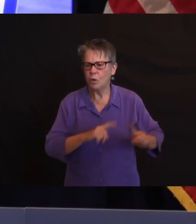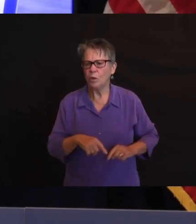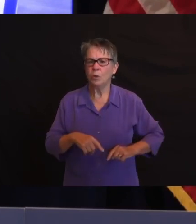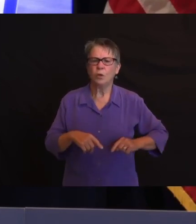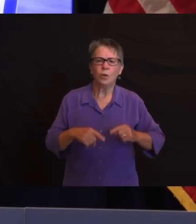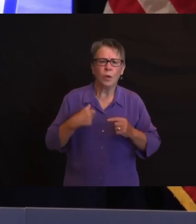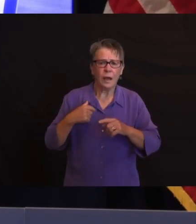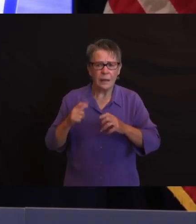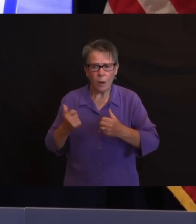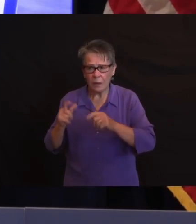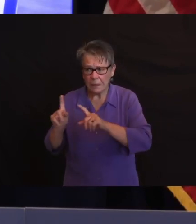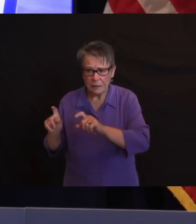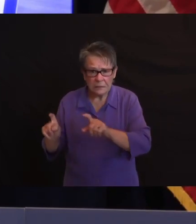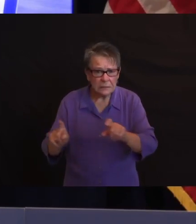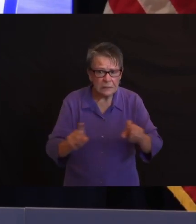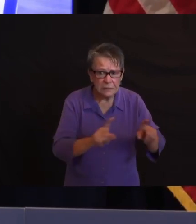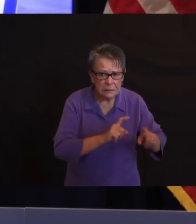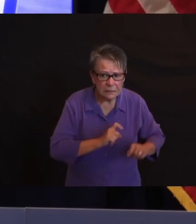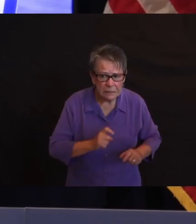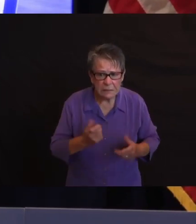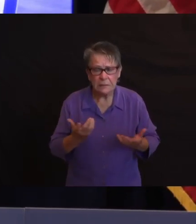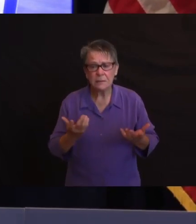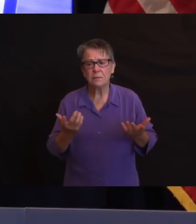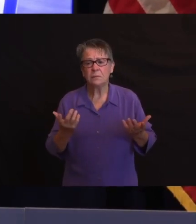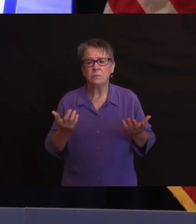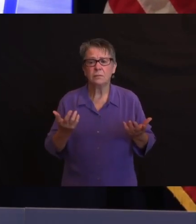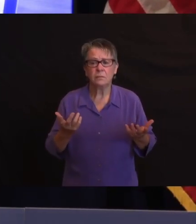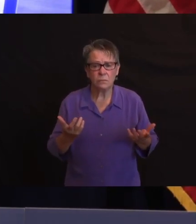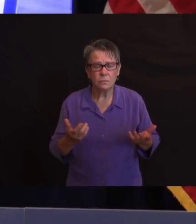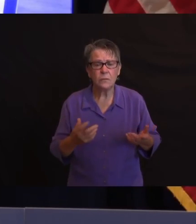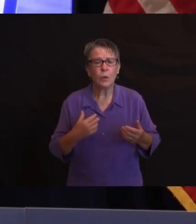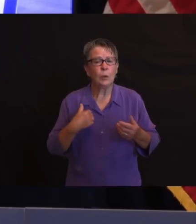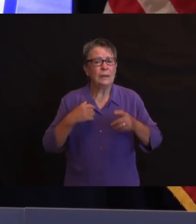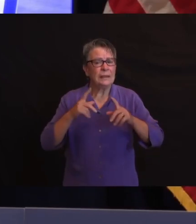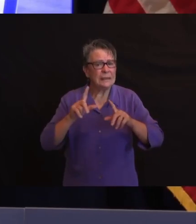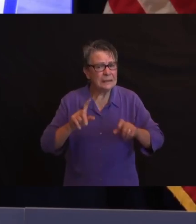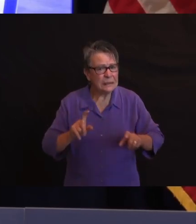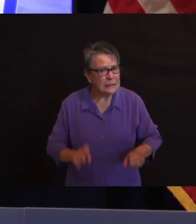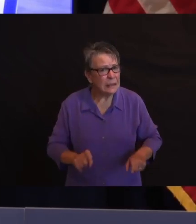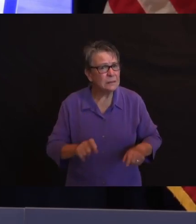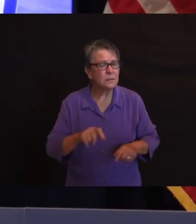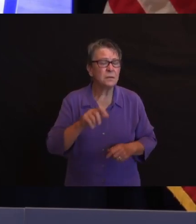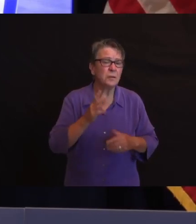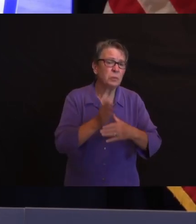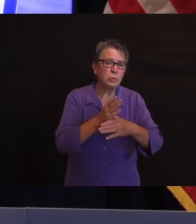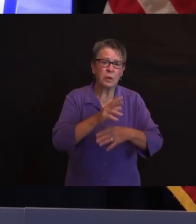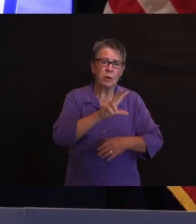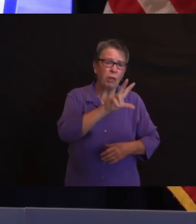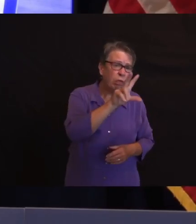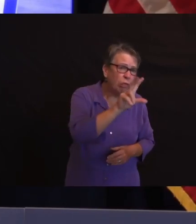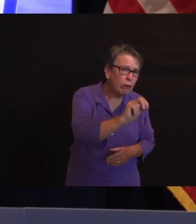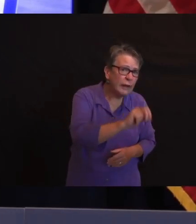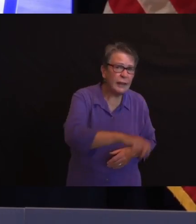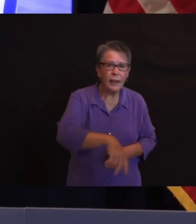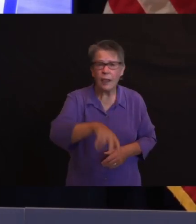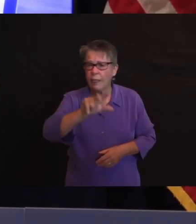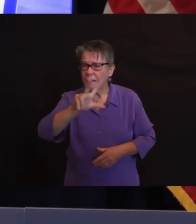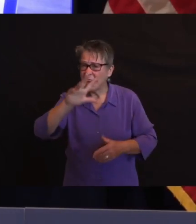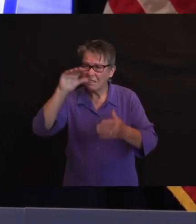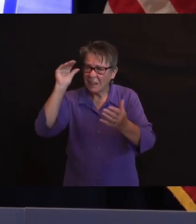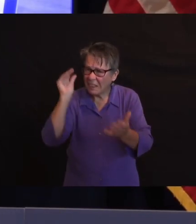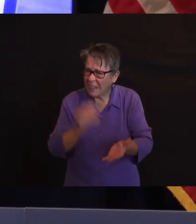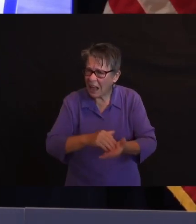30 and 35,000 tests a day. And we keep looking at the testing, good contact tracing. I think we can